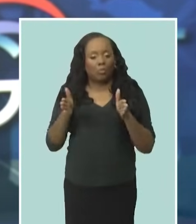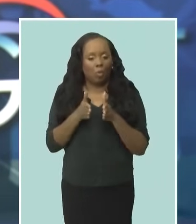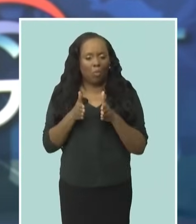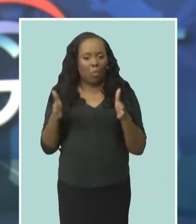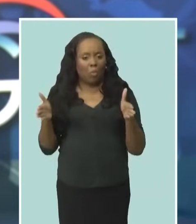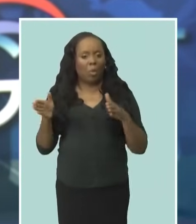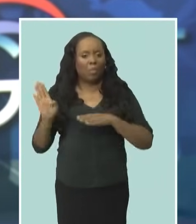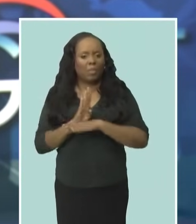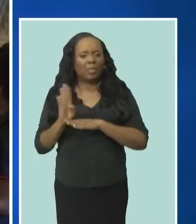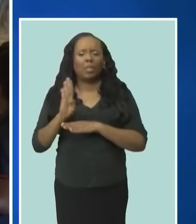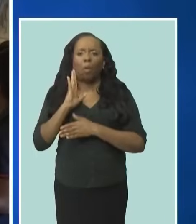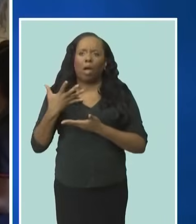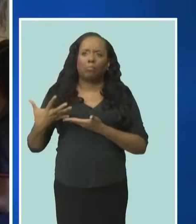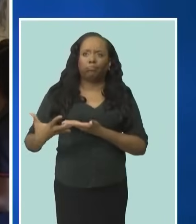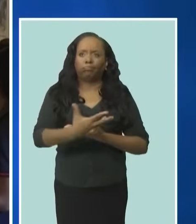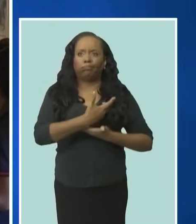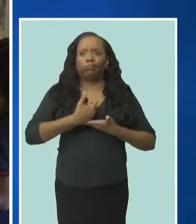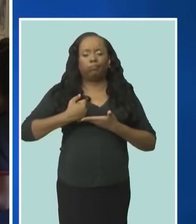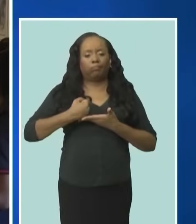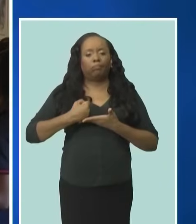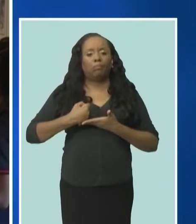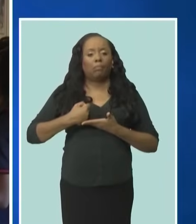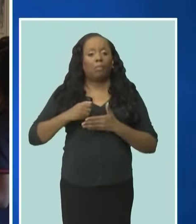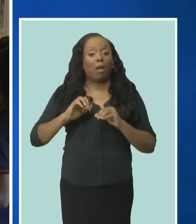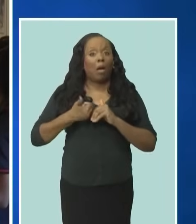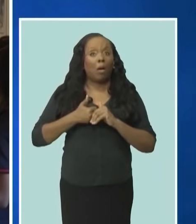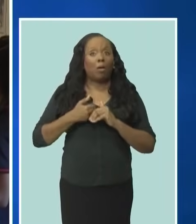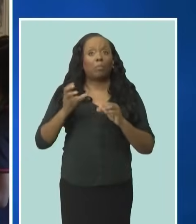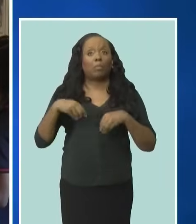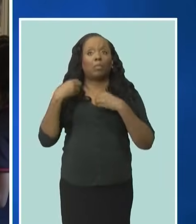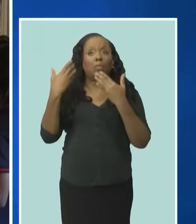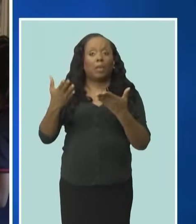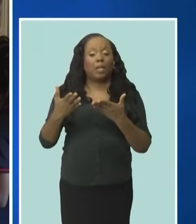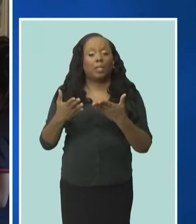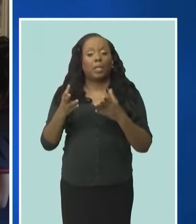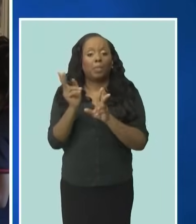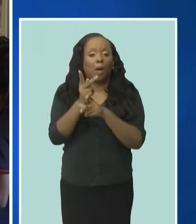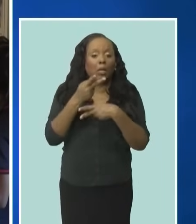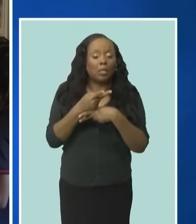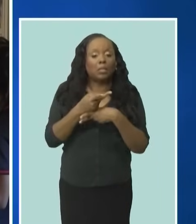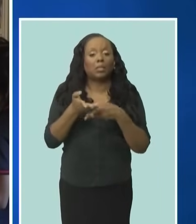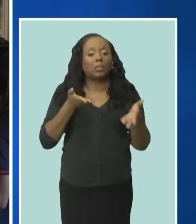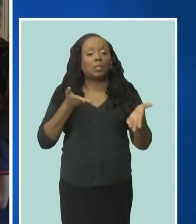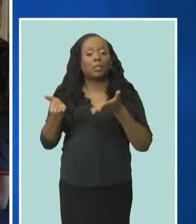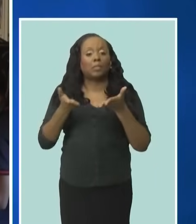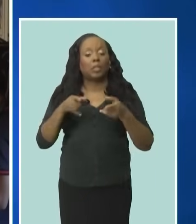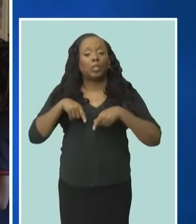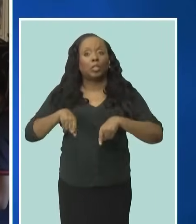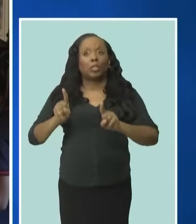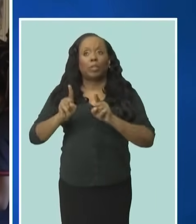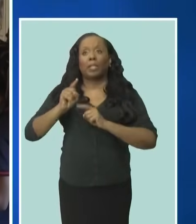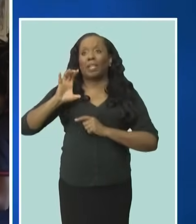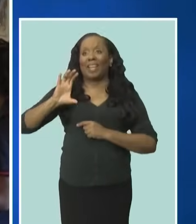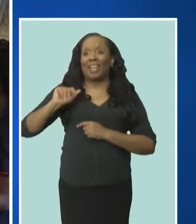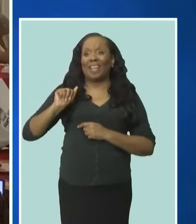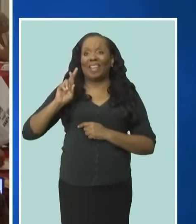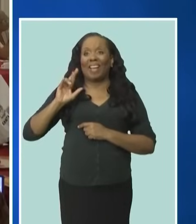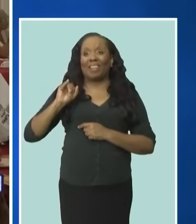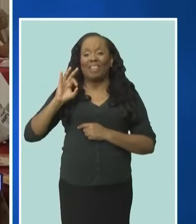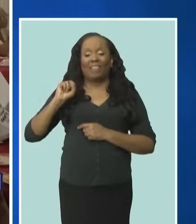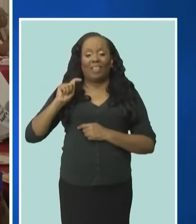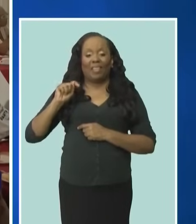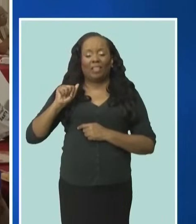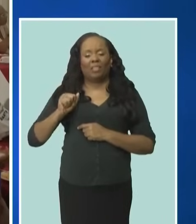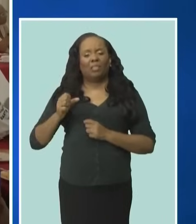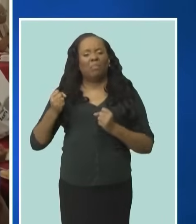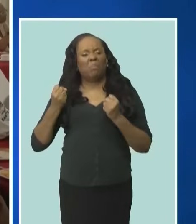businesses will earn extra income through providing various products and services during the Caribbean Festival, which will attract thousands of